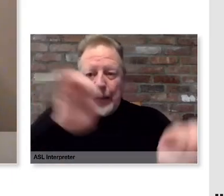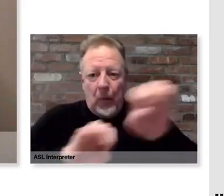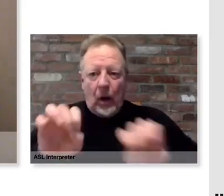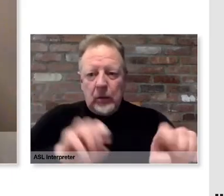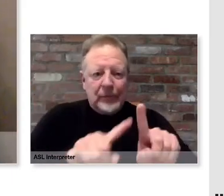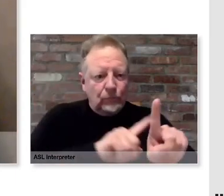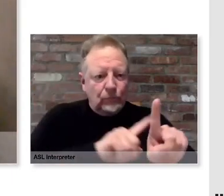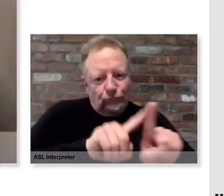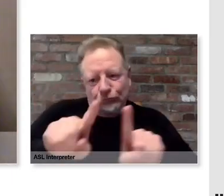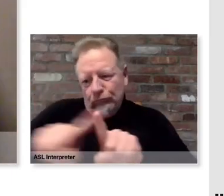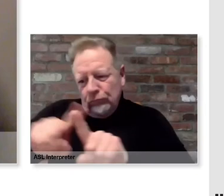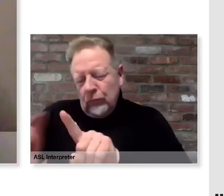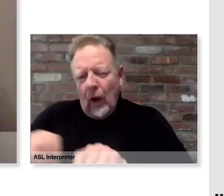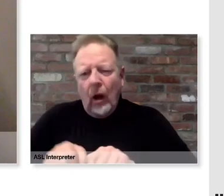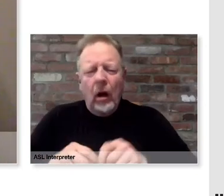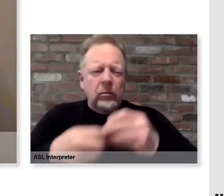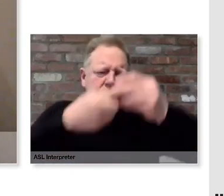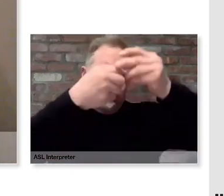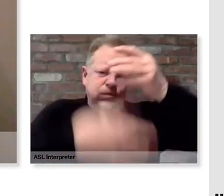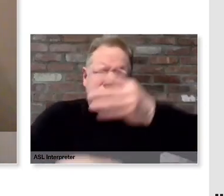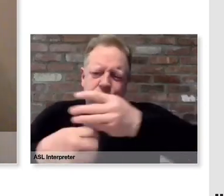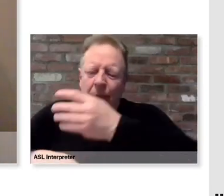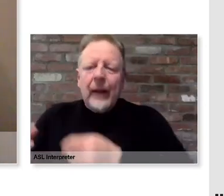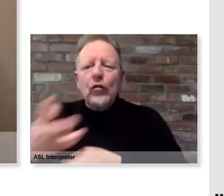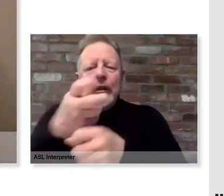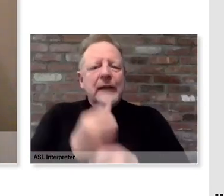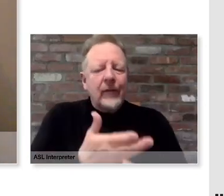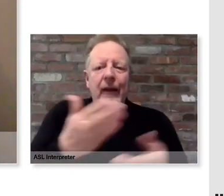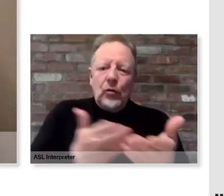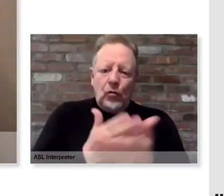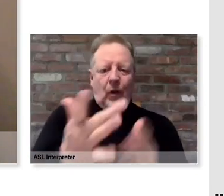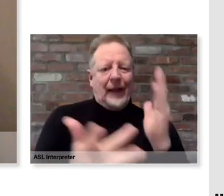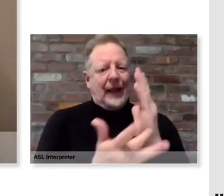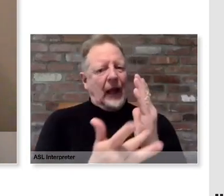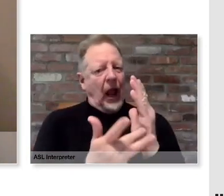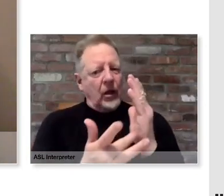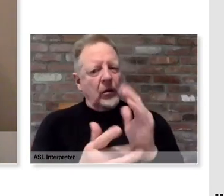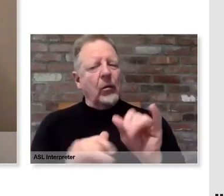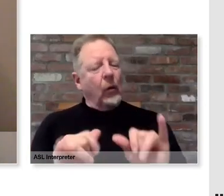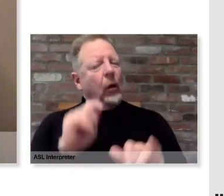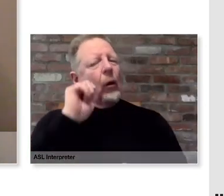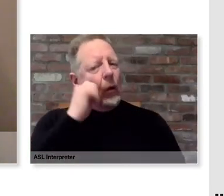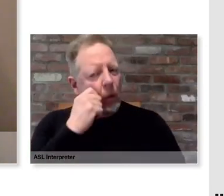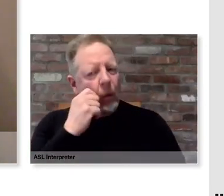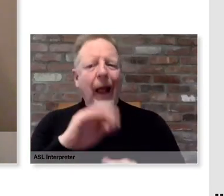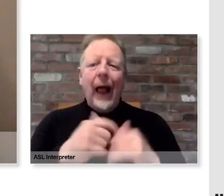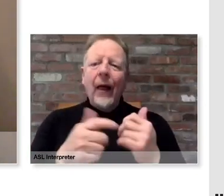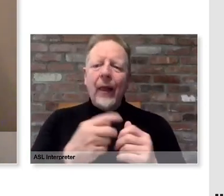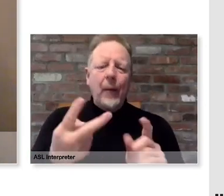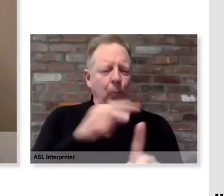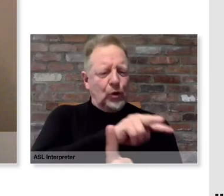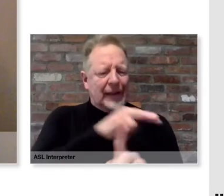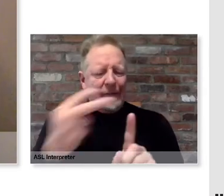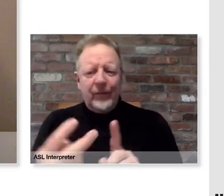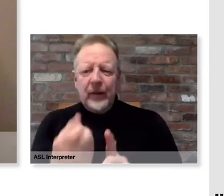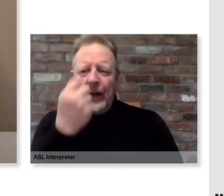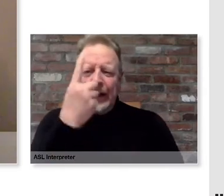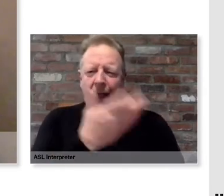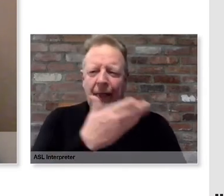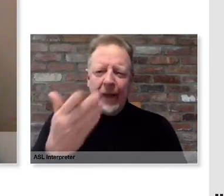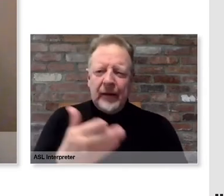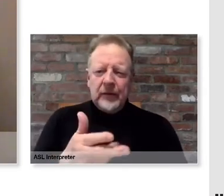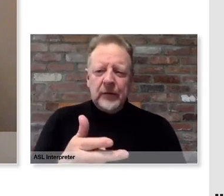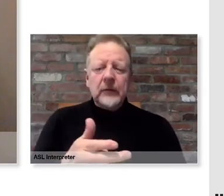experiments, they perceive stuff through a technology. Cool. How do they perceive stuff? They